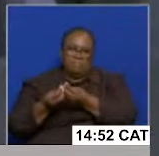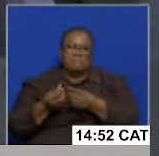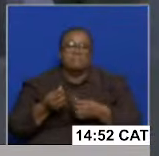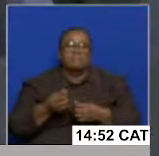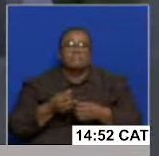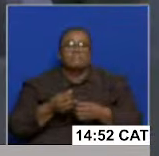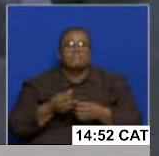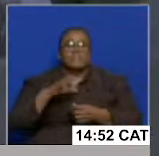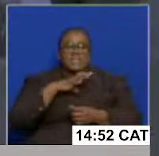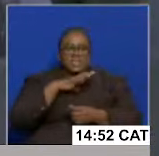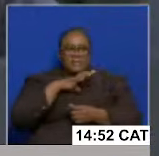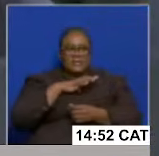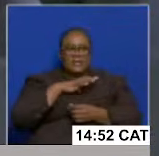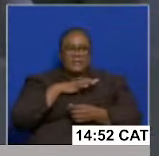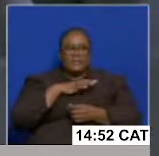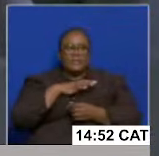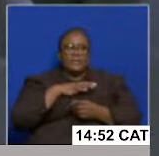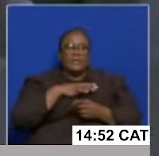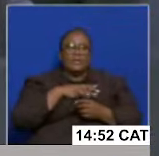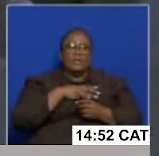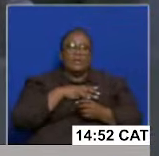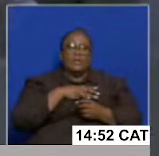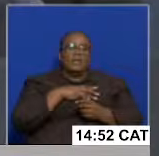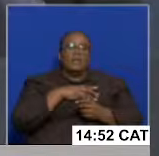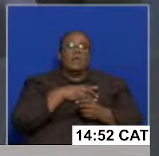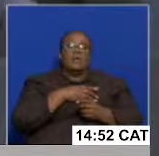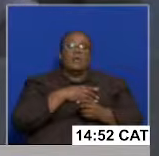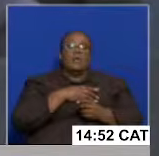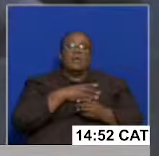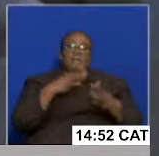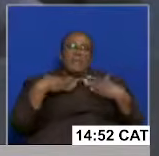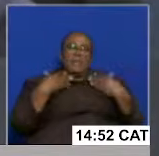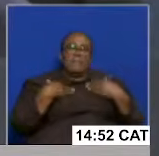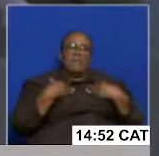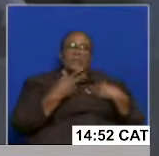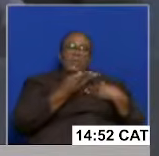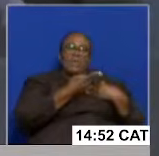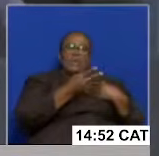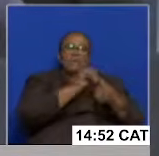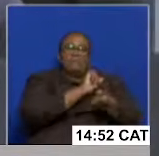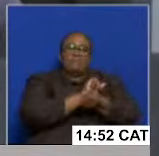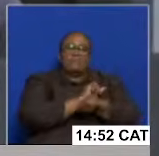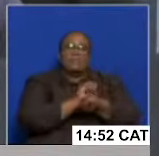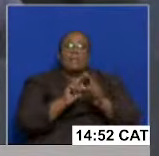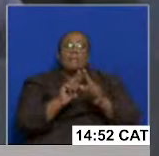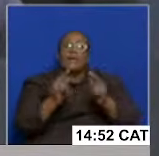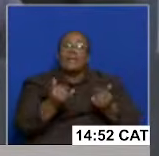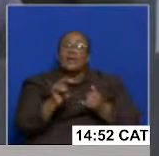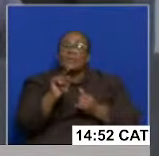and Kesha Lee Stalls were arrested, but you were now worried about your own fate,